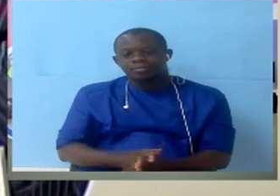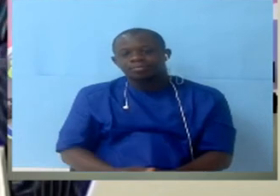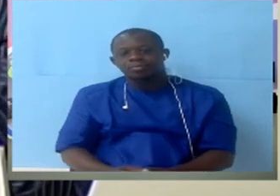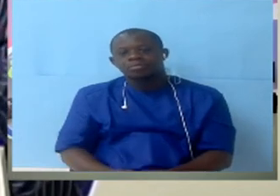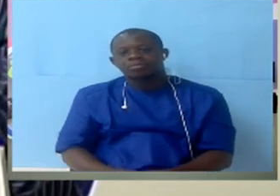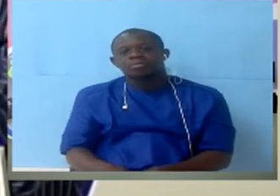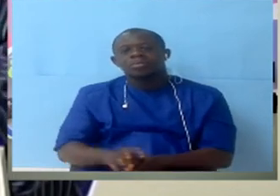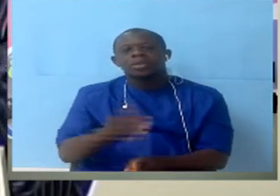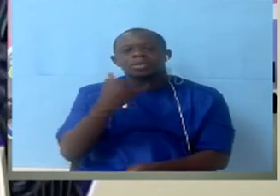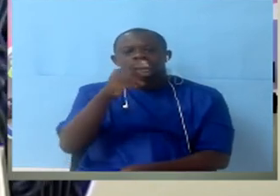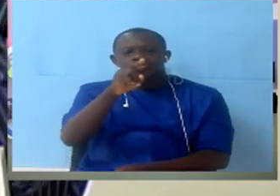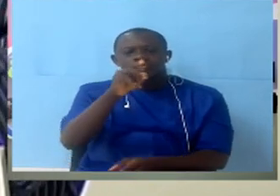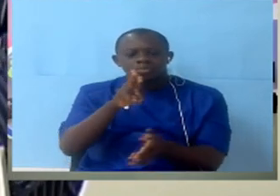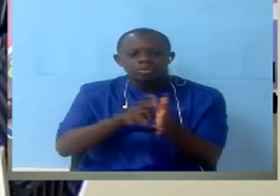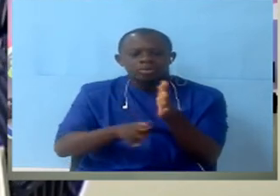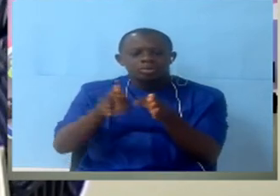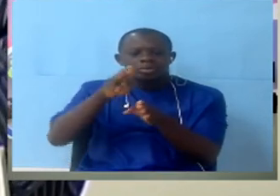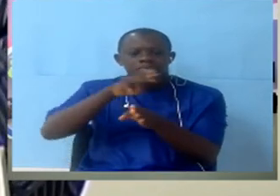did you report to the army?